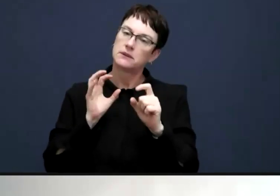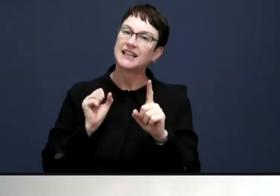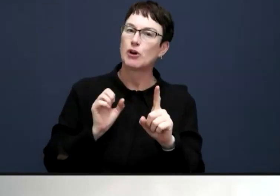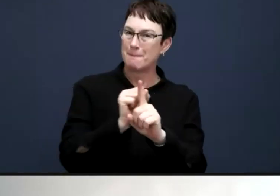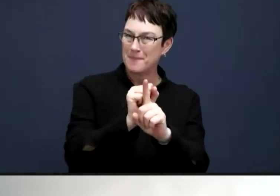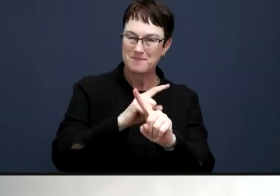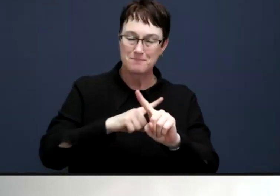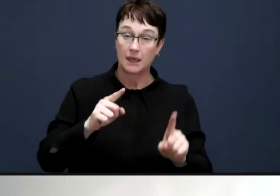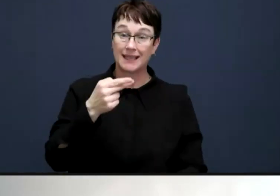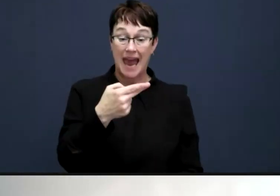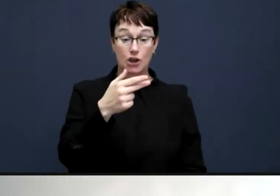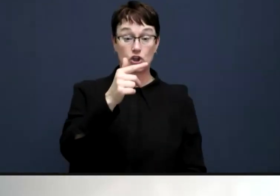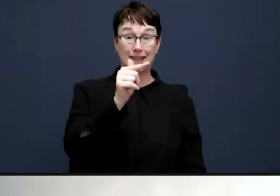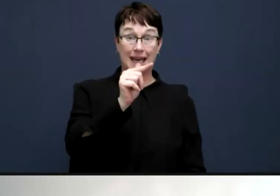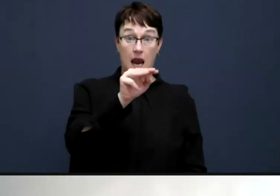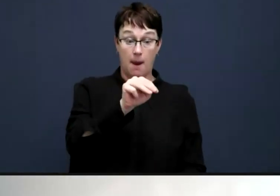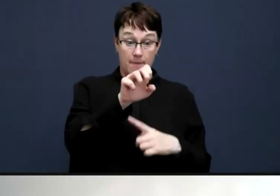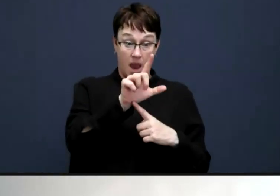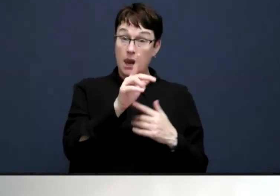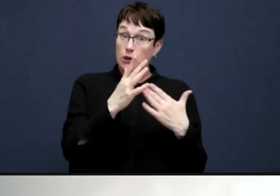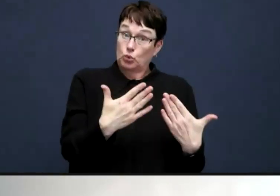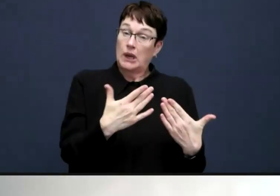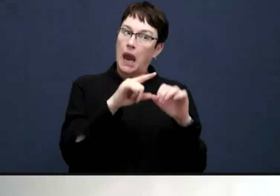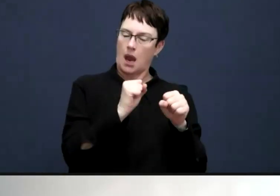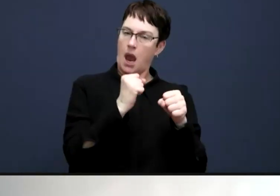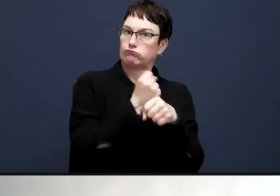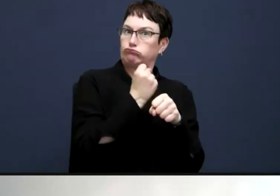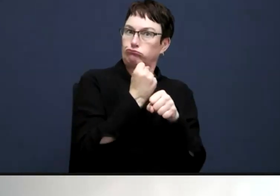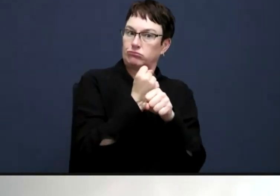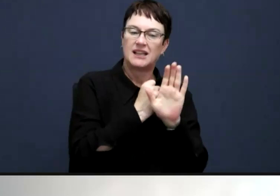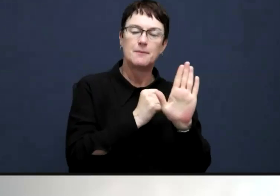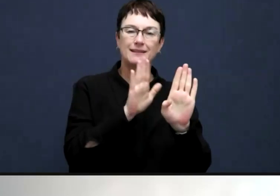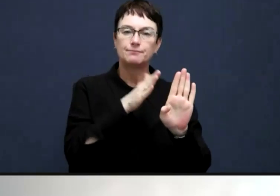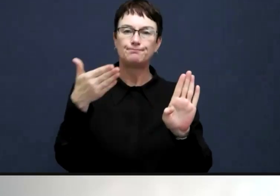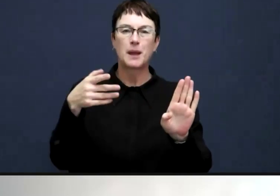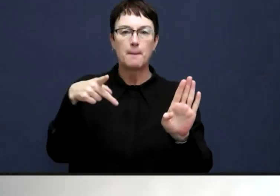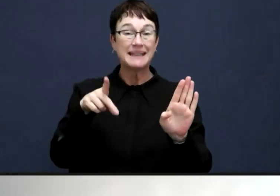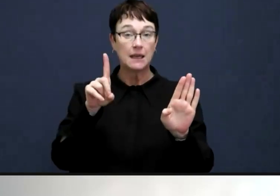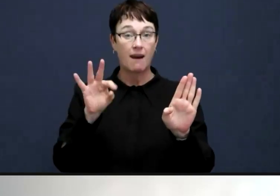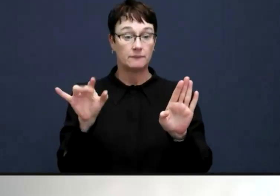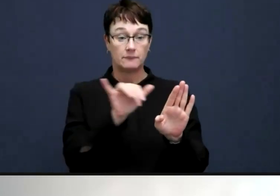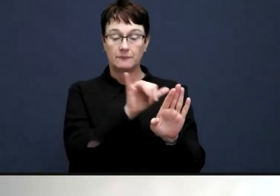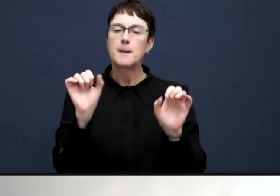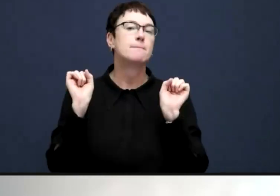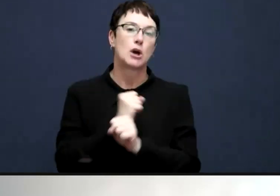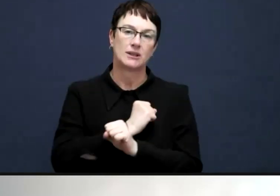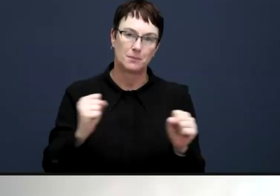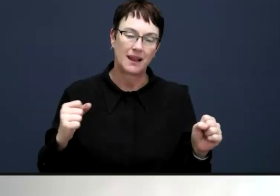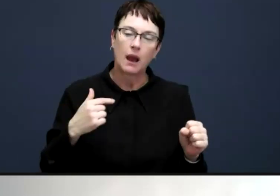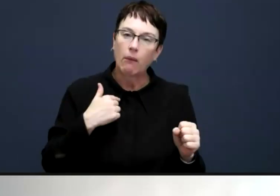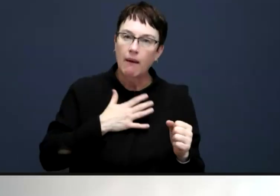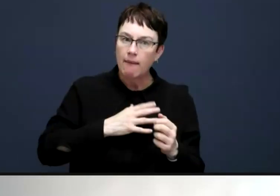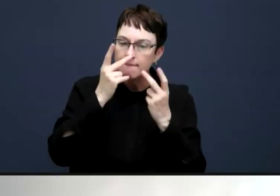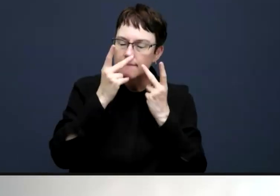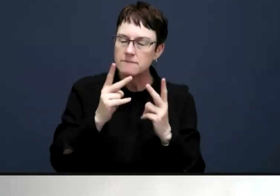do in a PDF. And working with the PDF Association and trying to redesign how a